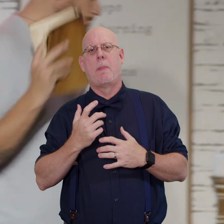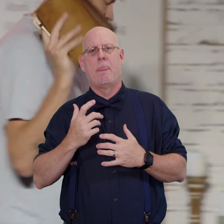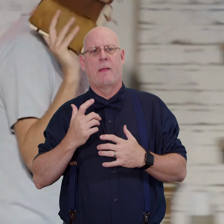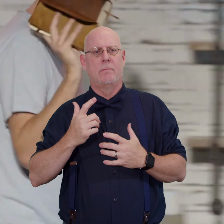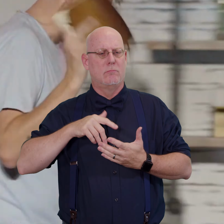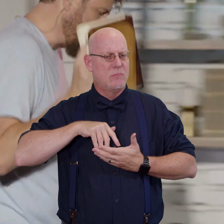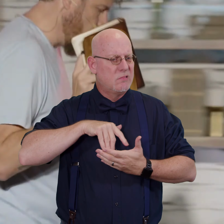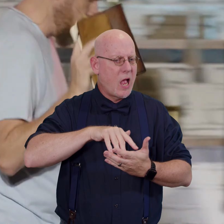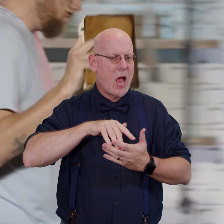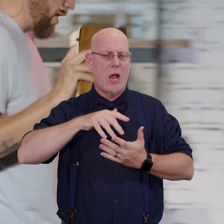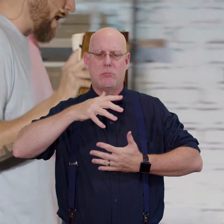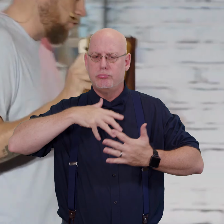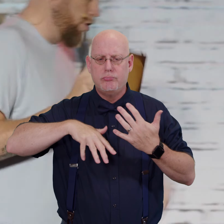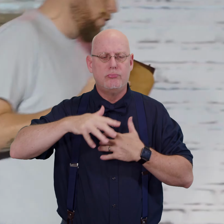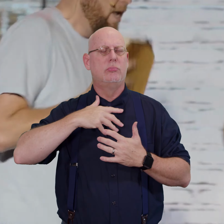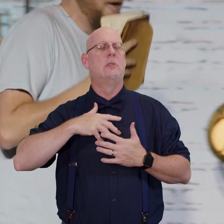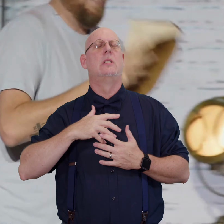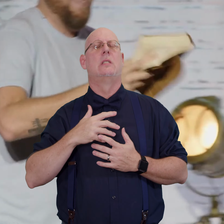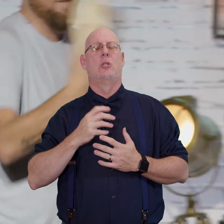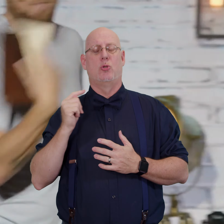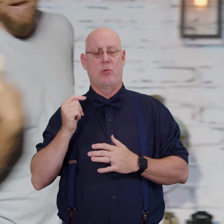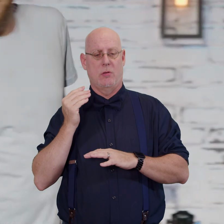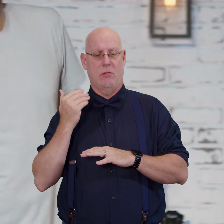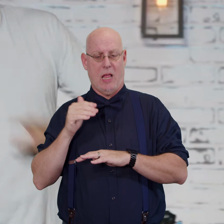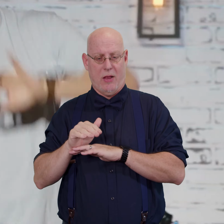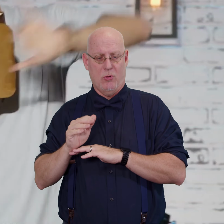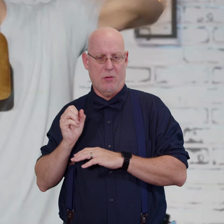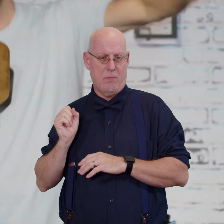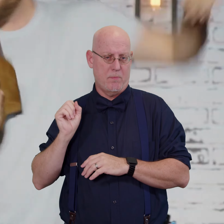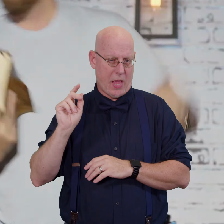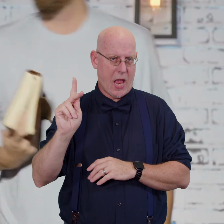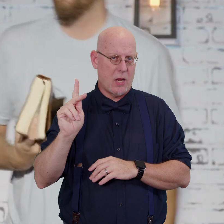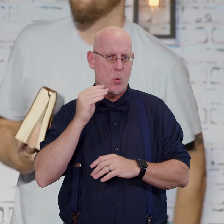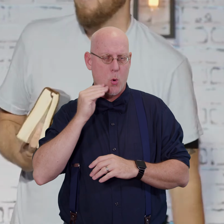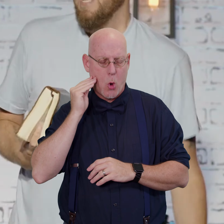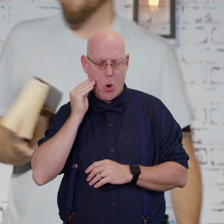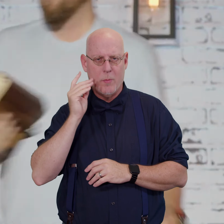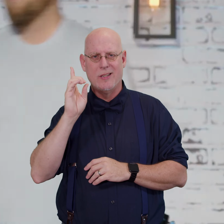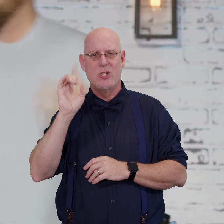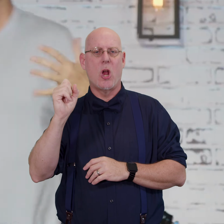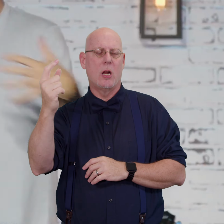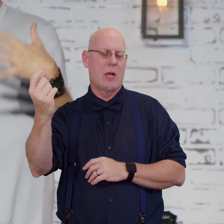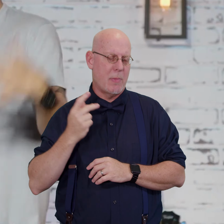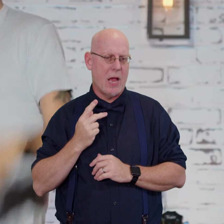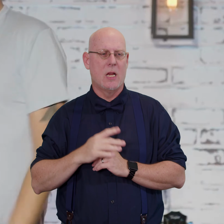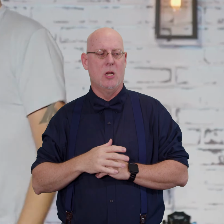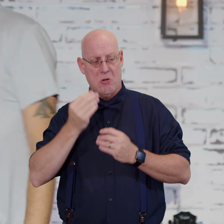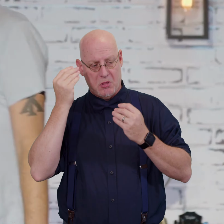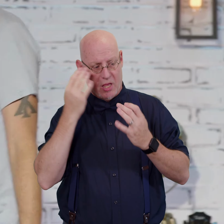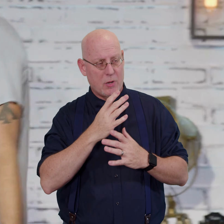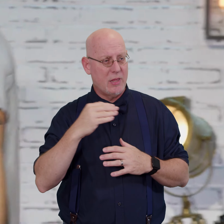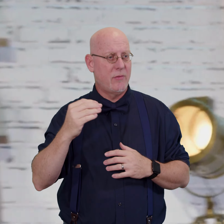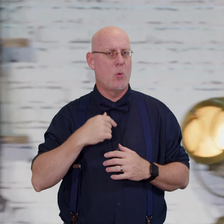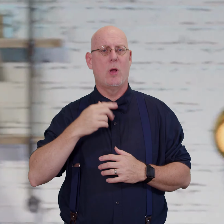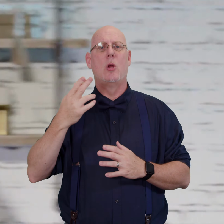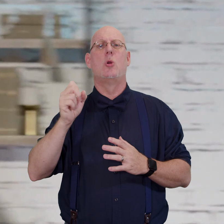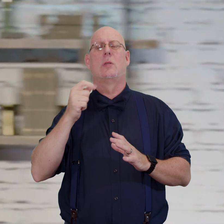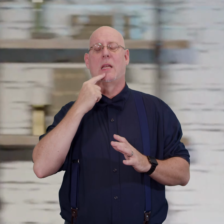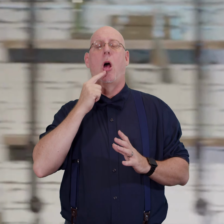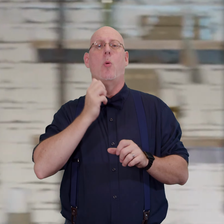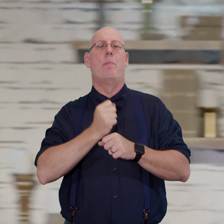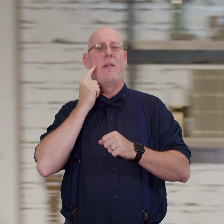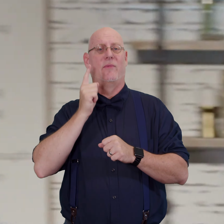Tuesday, late afternoon, I had to head back this way. Deshaun was taking my place. And so I was telling everybody that I was leaving. And one of the high schoolers said,